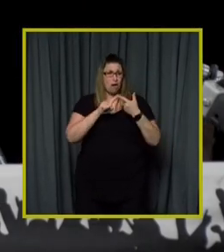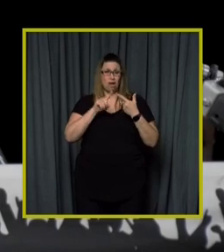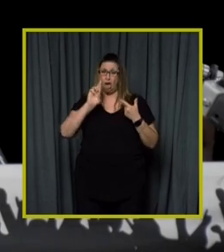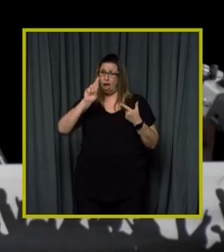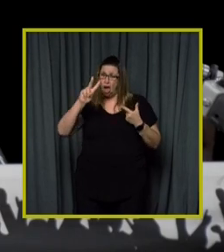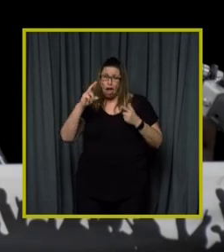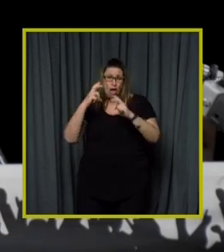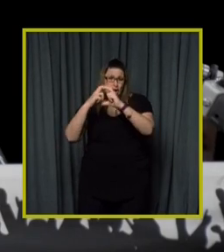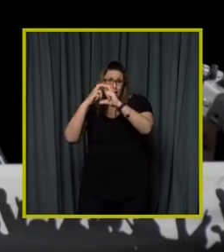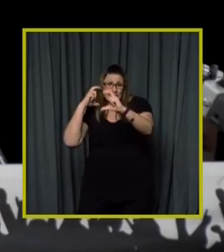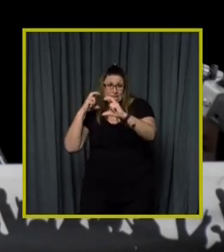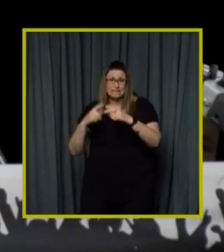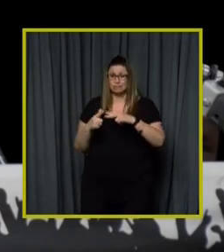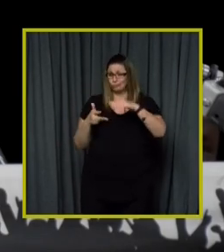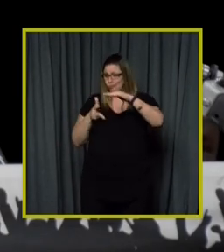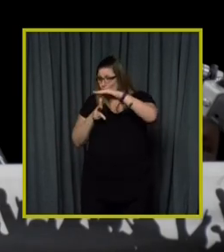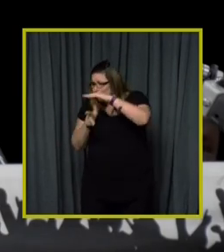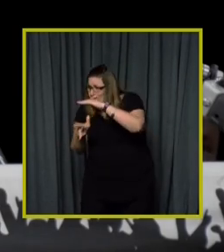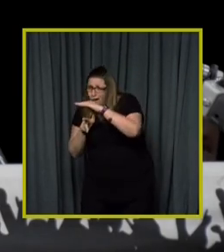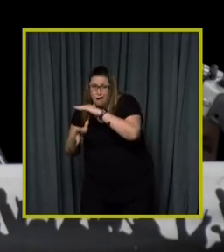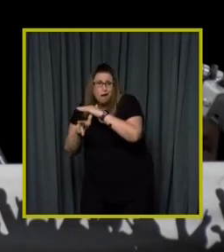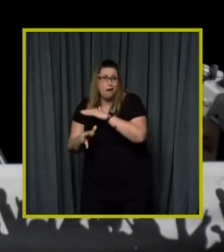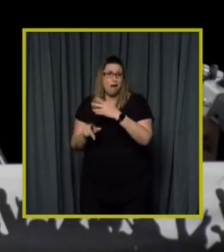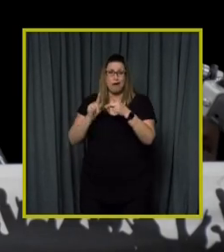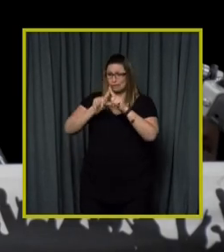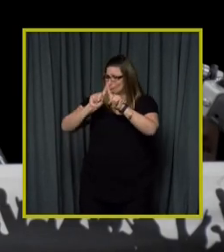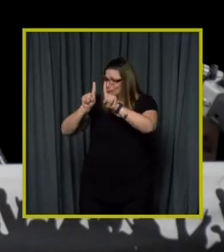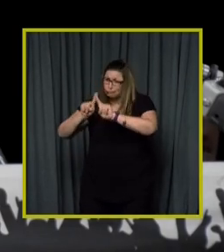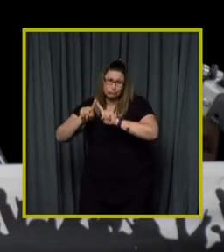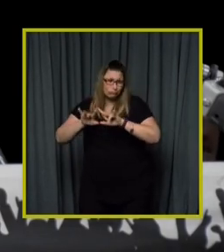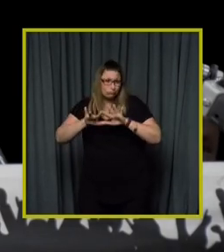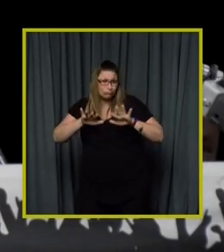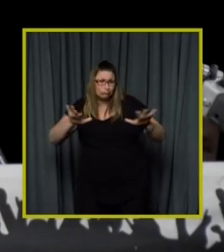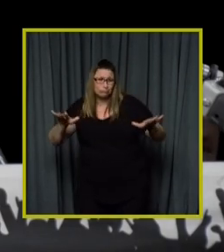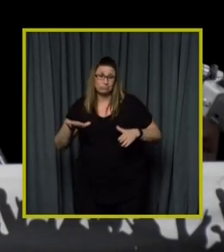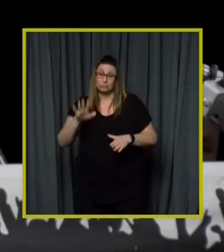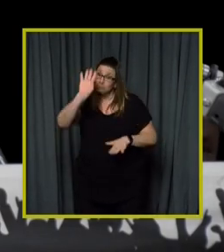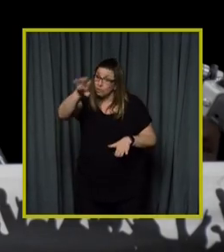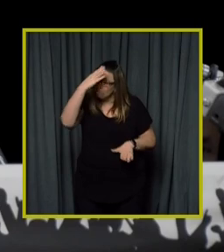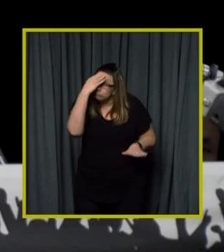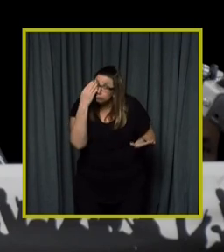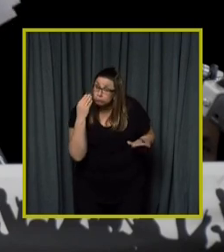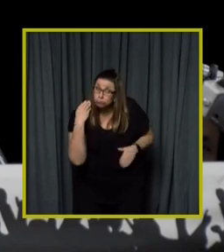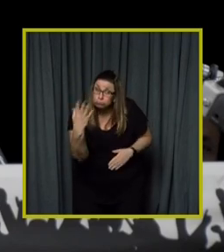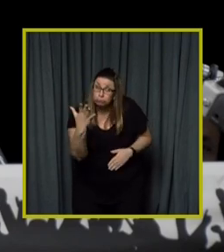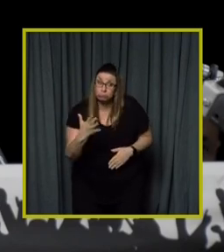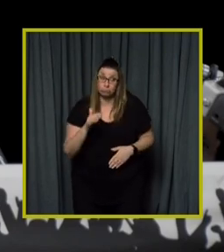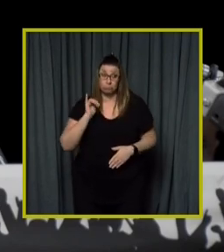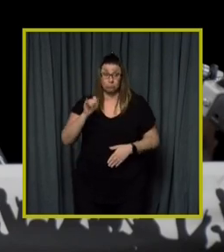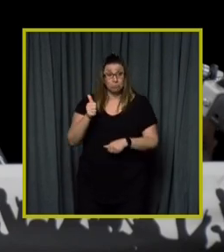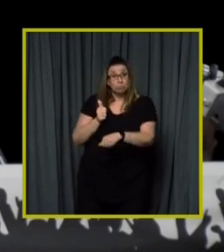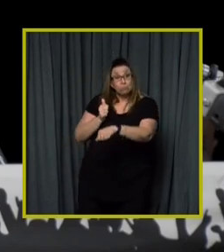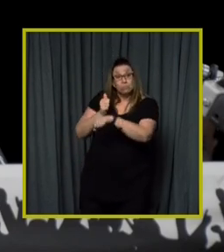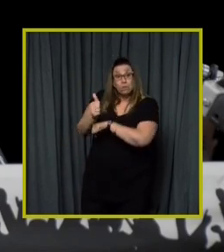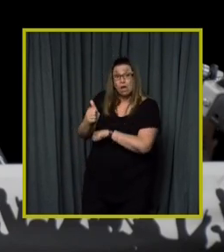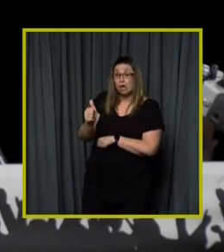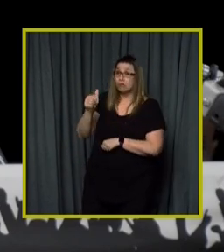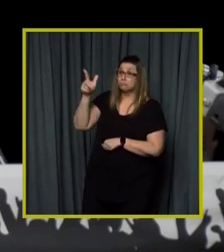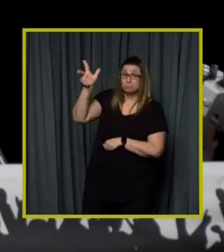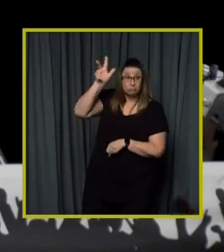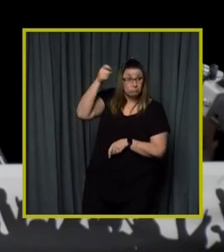growing phenomenon. And one thing that's important for me to point out, I don't think this is because people just don't know how to manage their